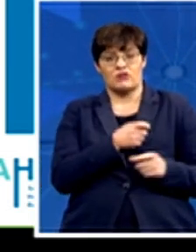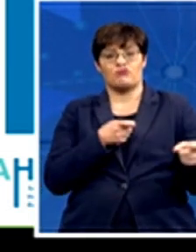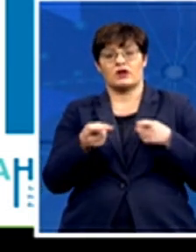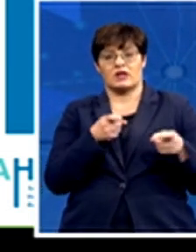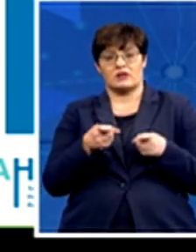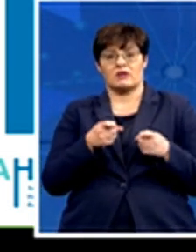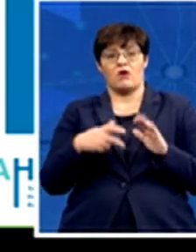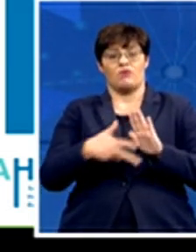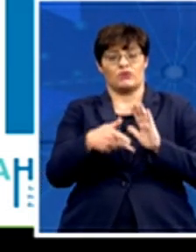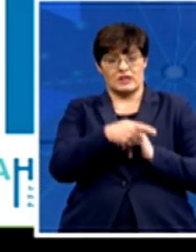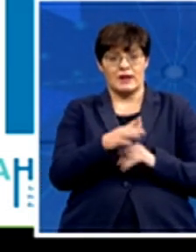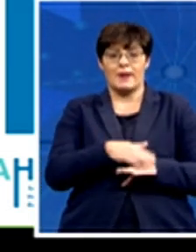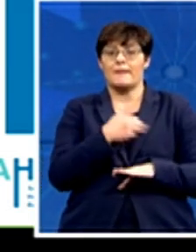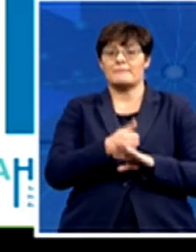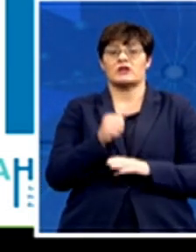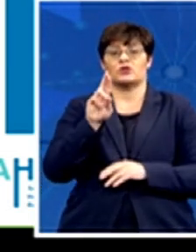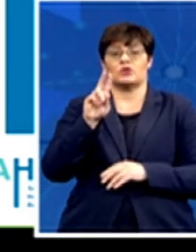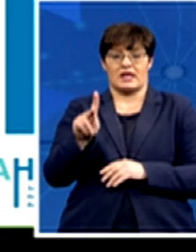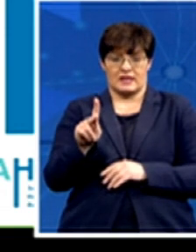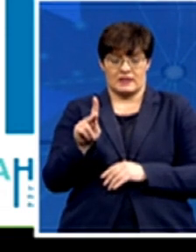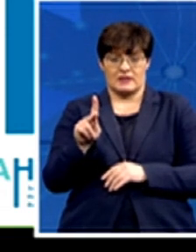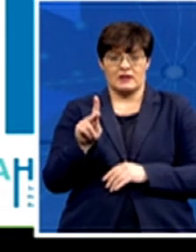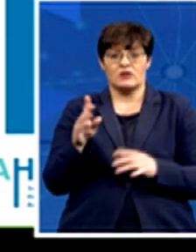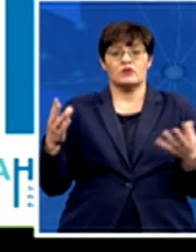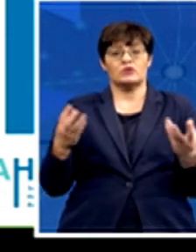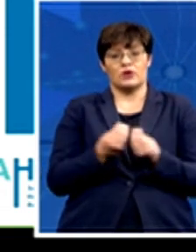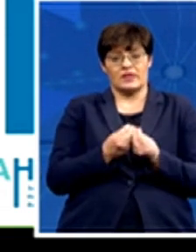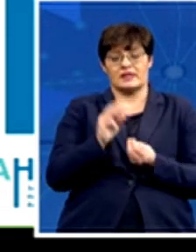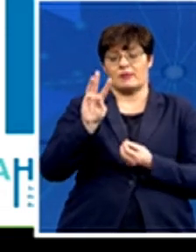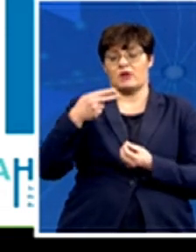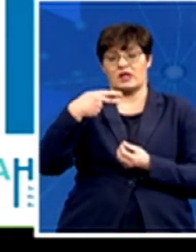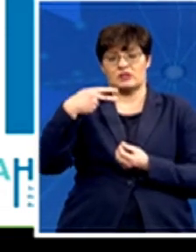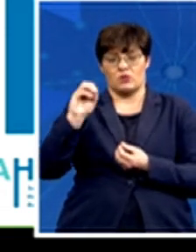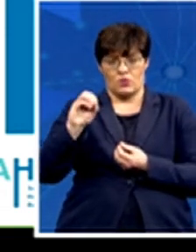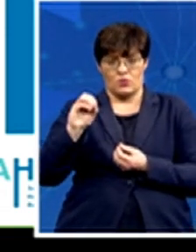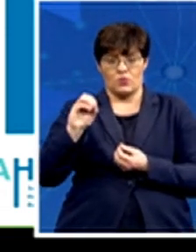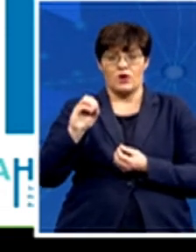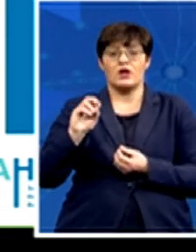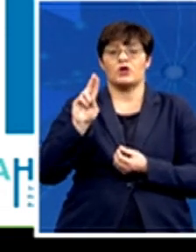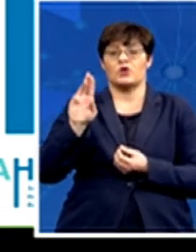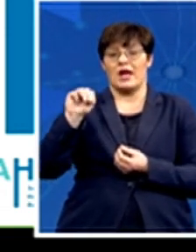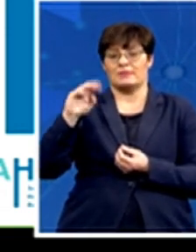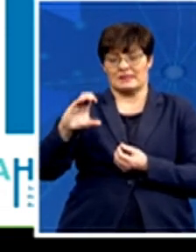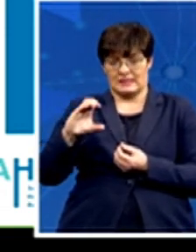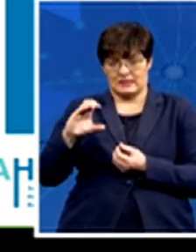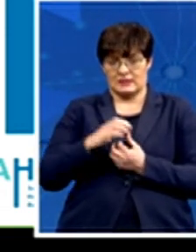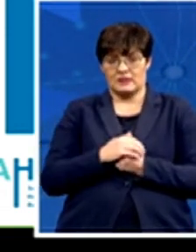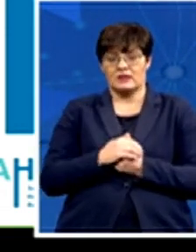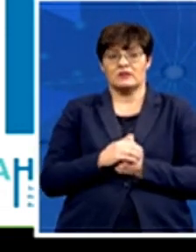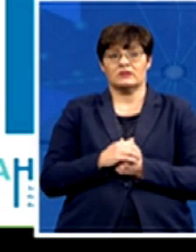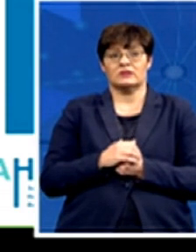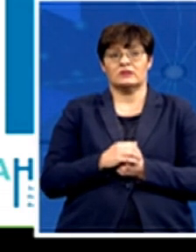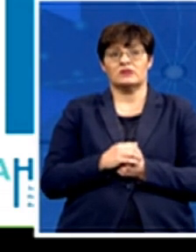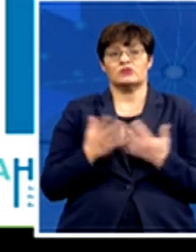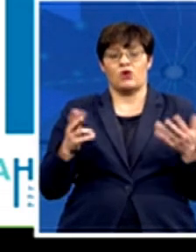UK, together with WHO and what we call the UMC. Portia has spoken to the UMC for reporting of adverse drug reactions